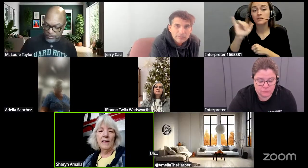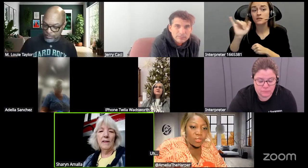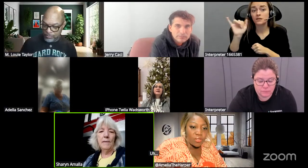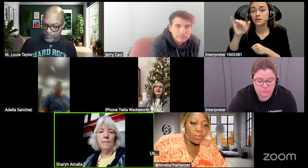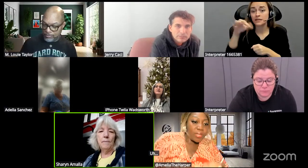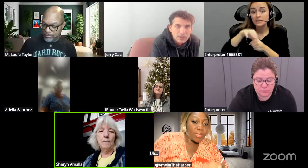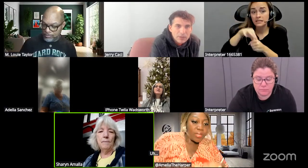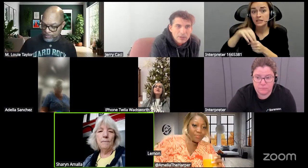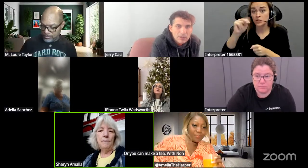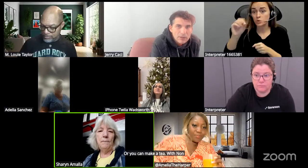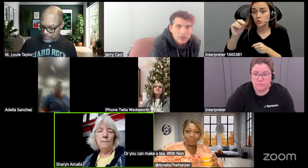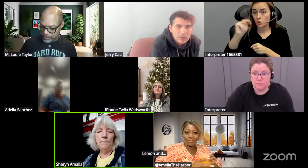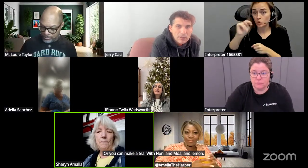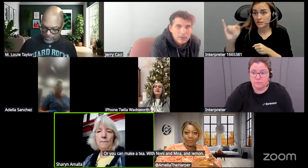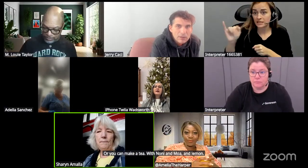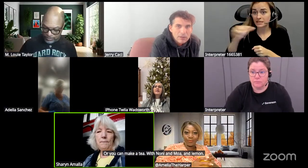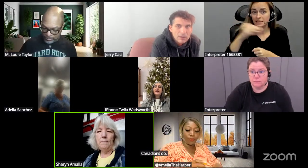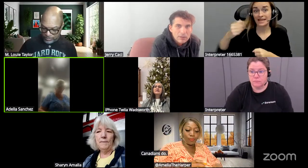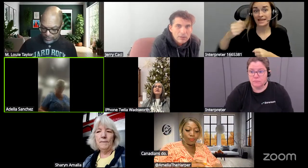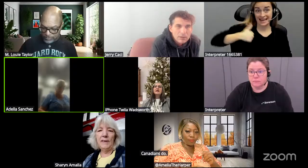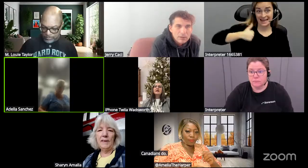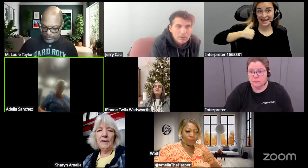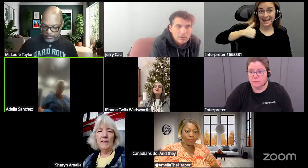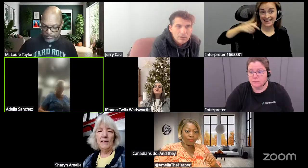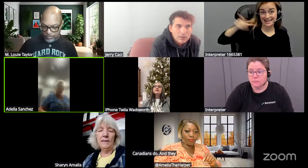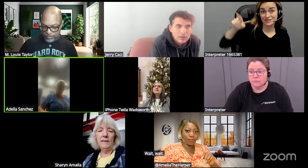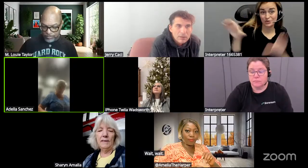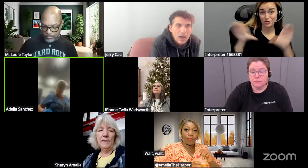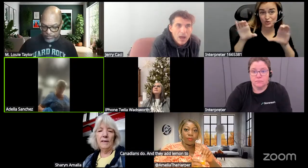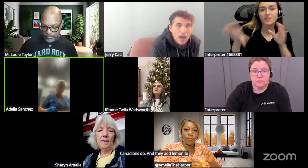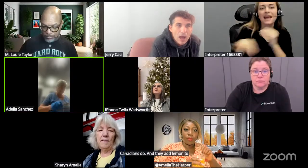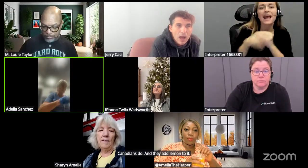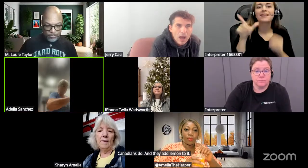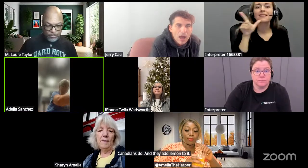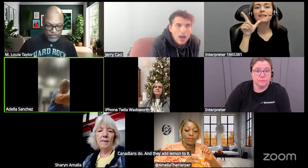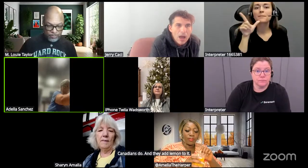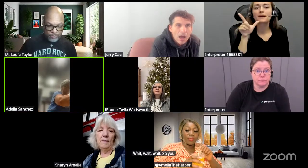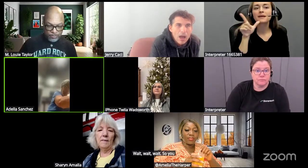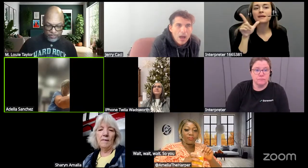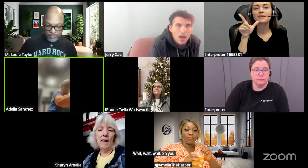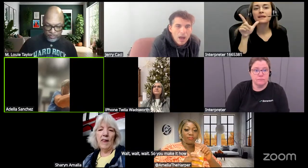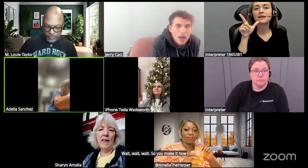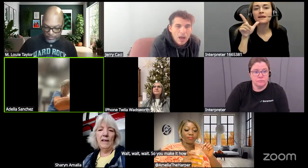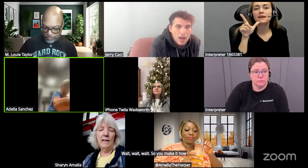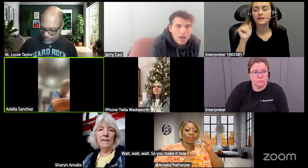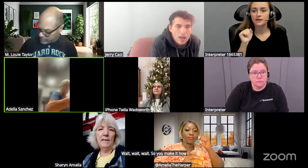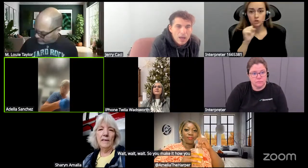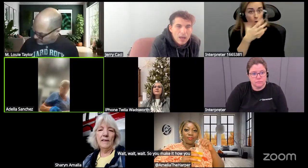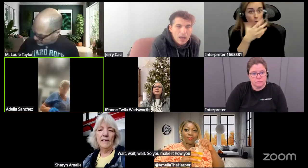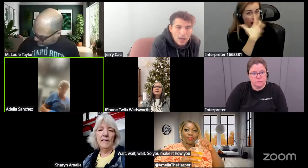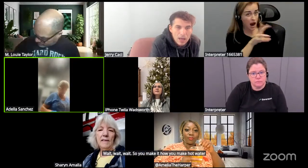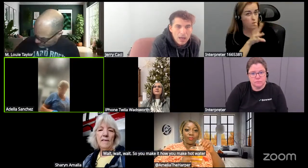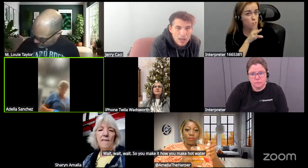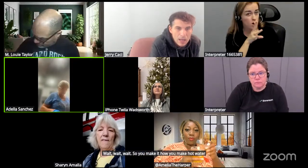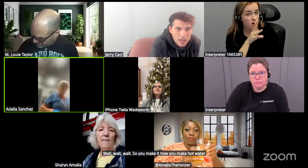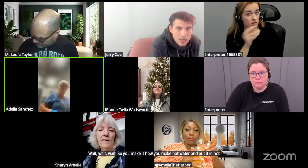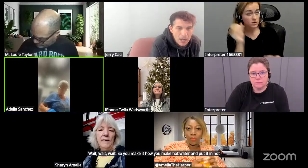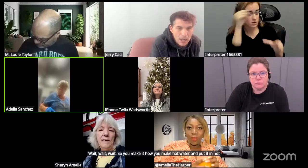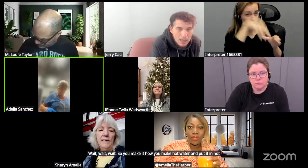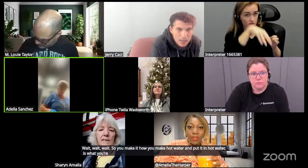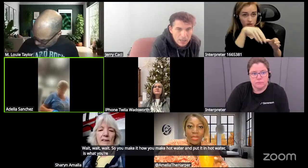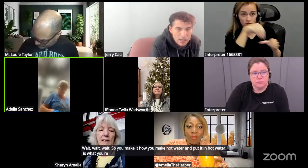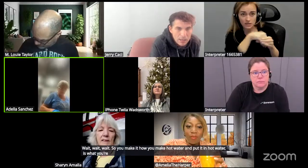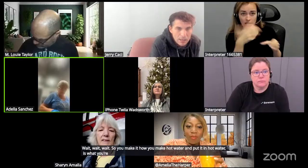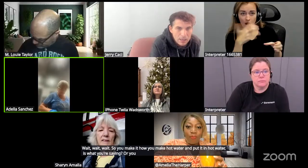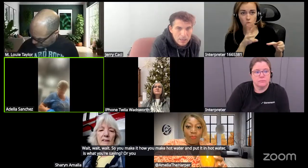noni the and too. moa and Canadians lemon. do, and they add lemon to it. So you make it hot, you make hot water and put in hot water is what you're saying, or